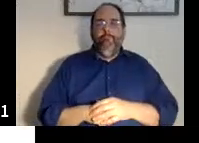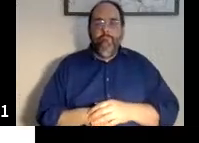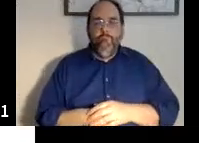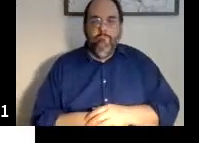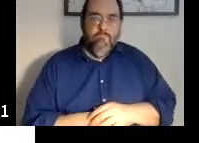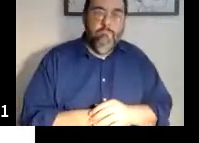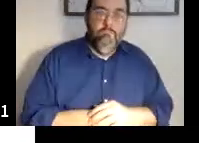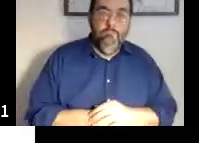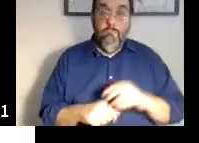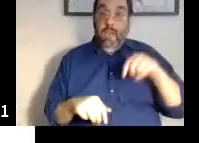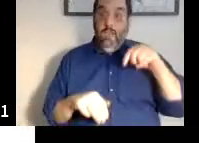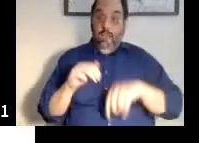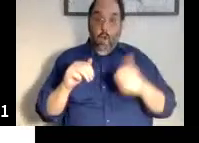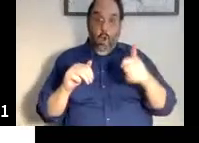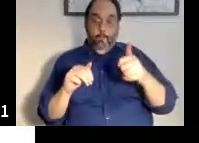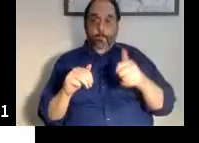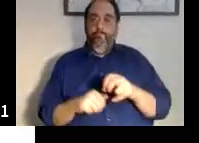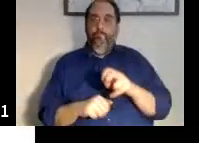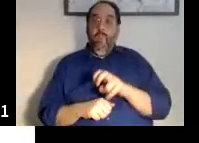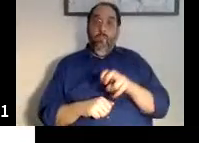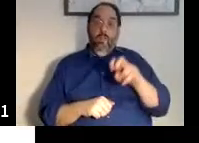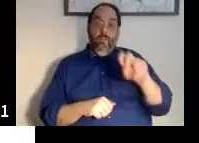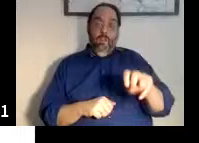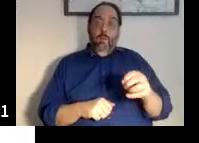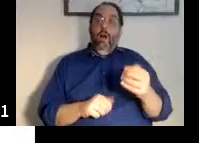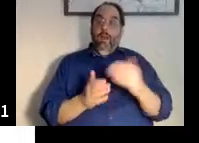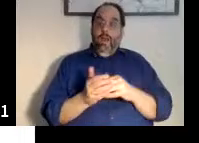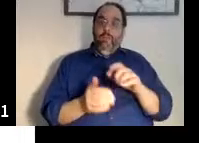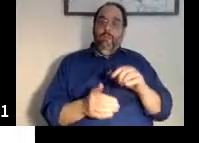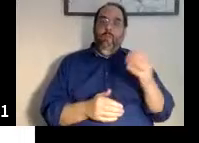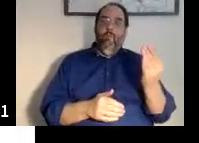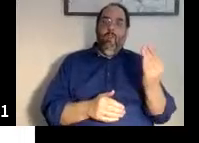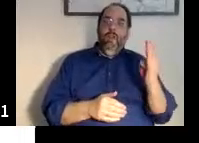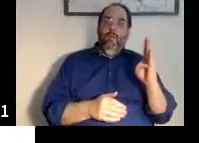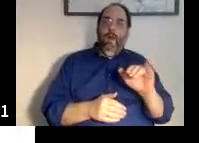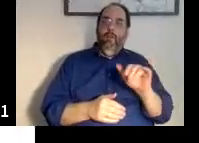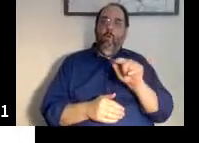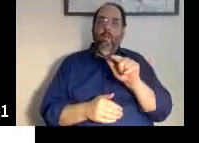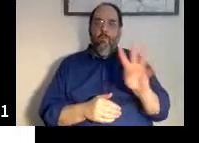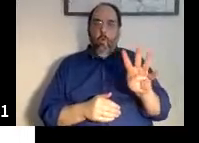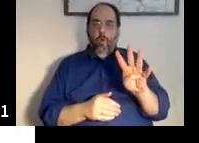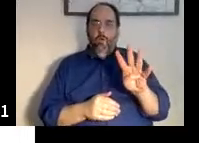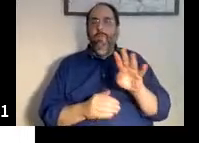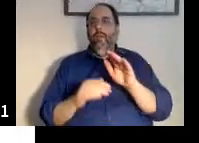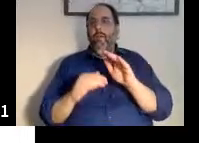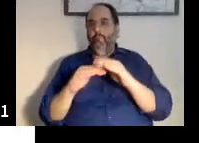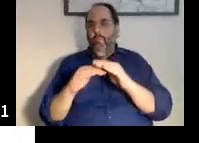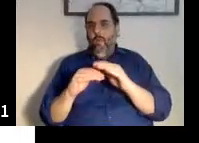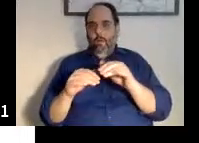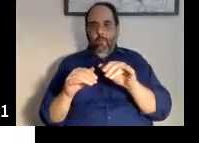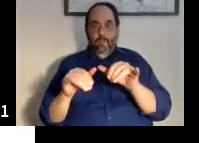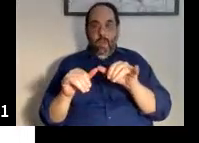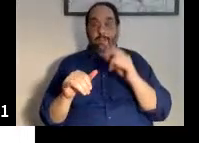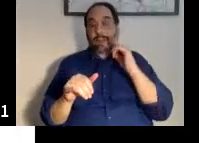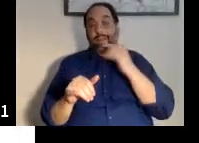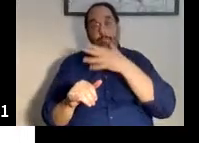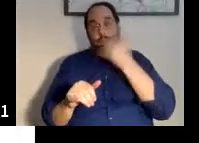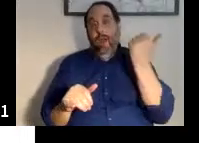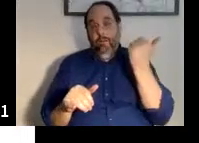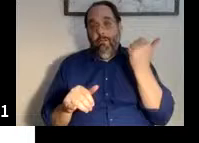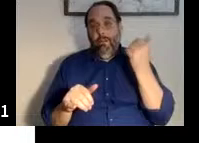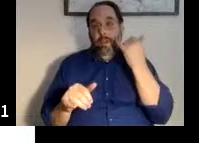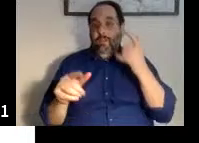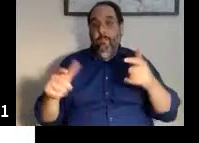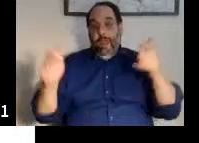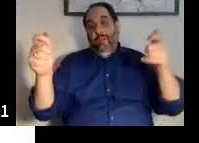Going a little bit deeper, that transfer step is 14 by 24, the same minimum size as a transfer step. I think a little bigger is better always,